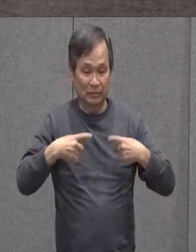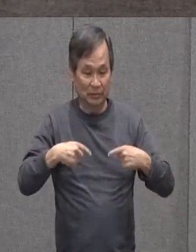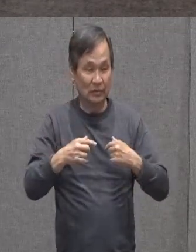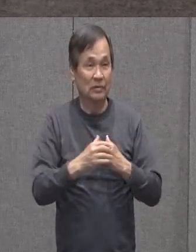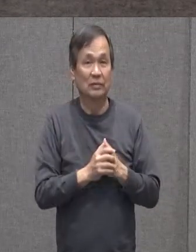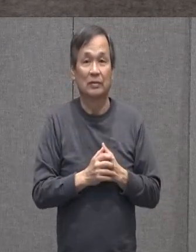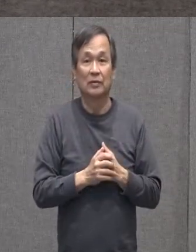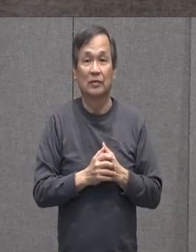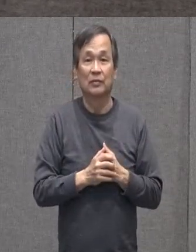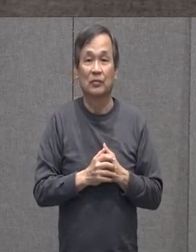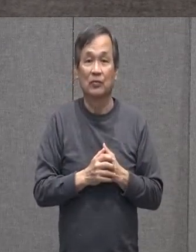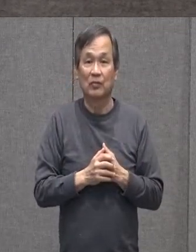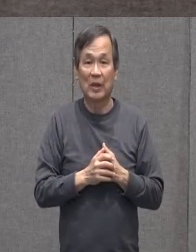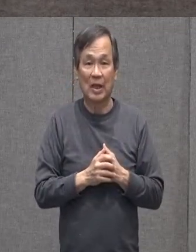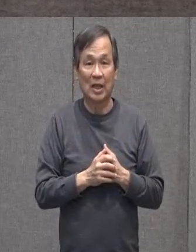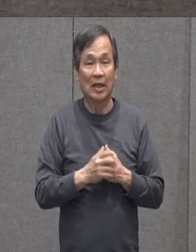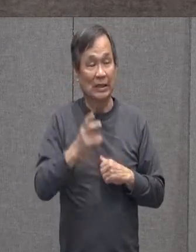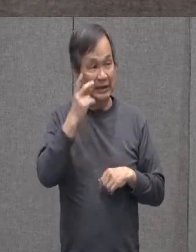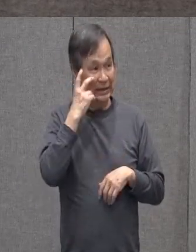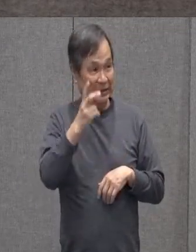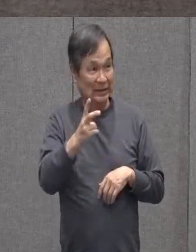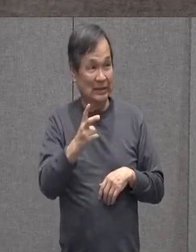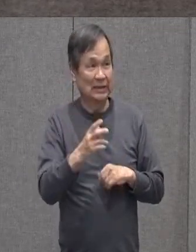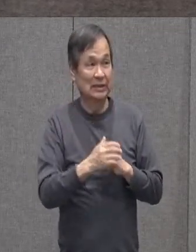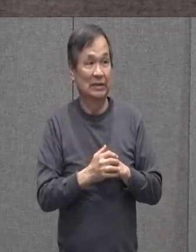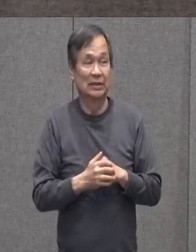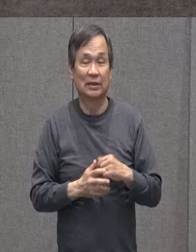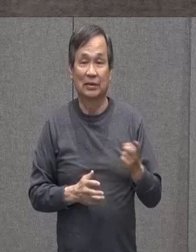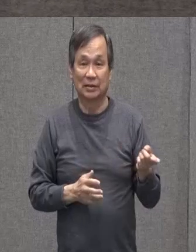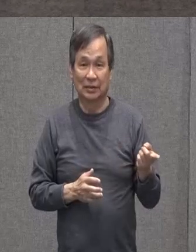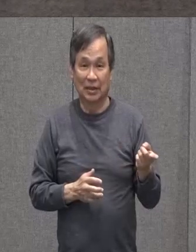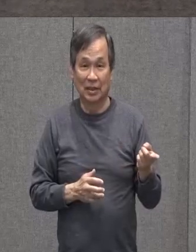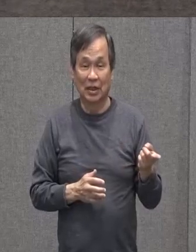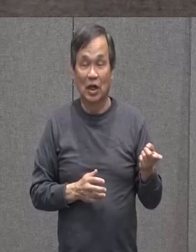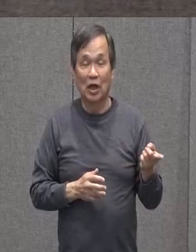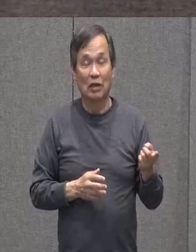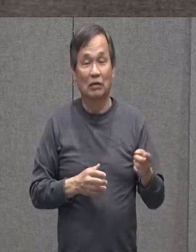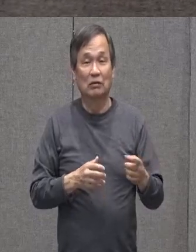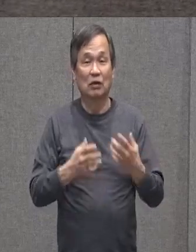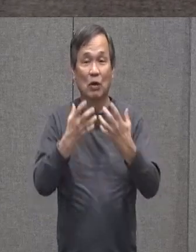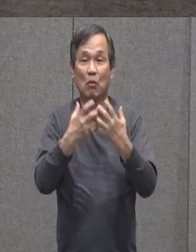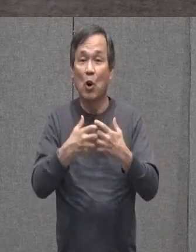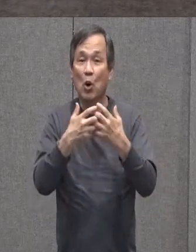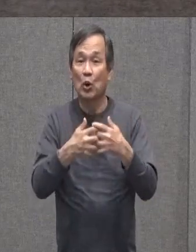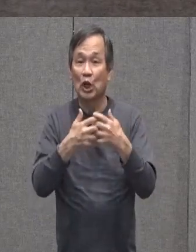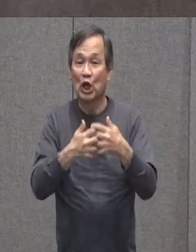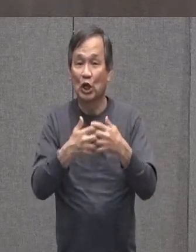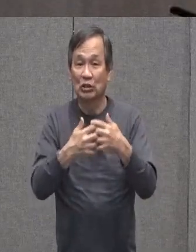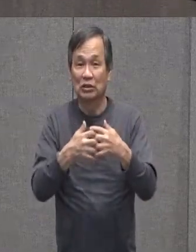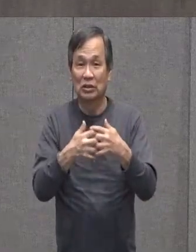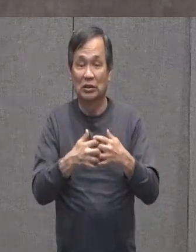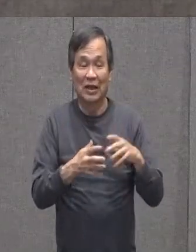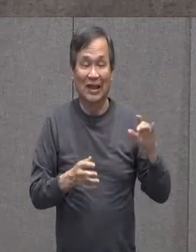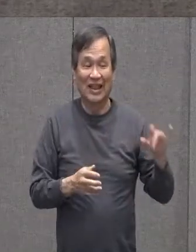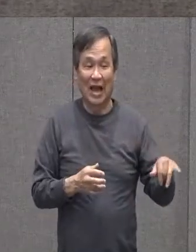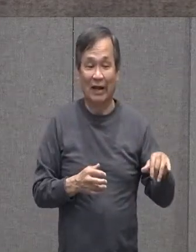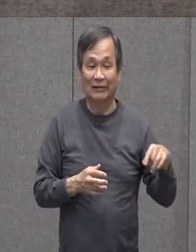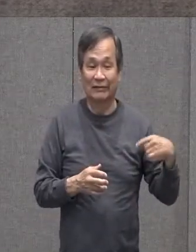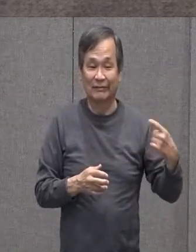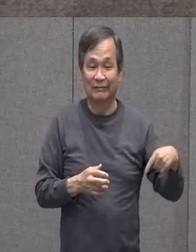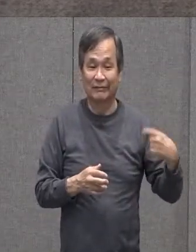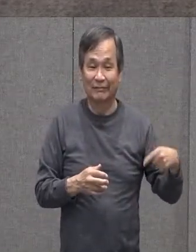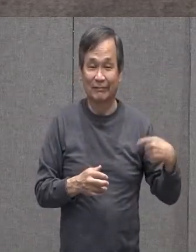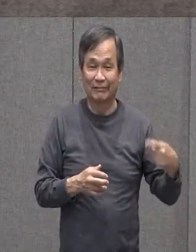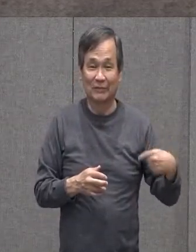to the bottom, and it connects to this right here, and that's the motor that turns this wheel. So